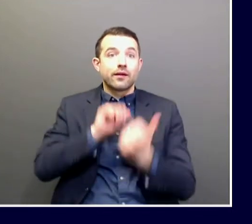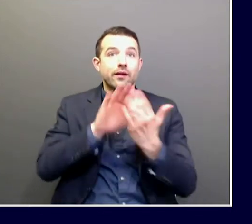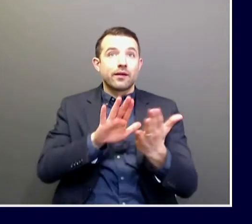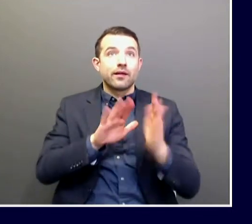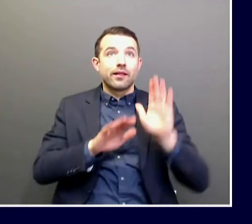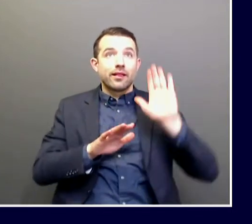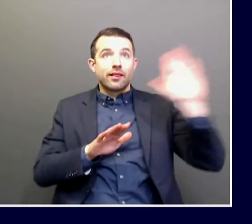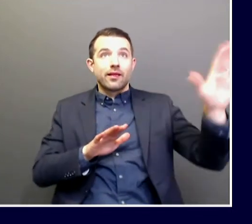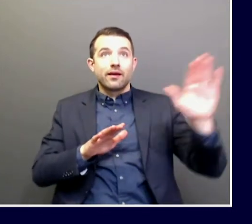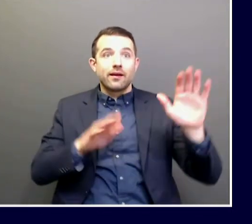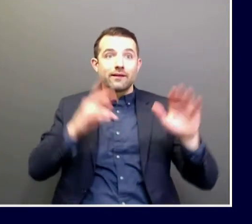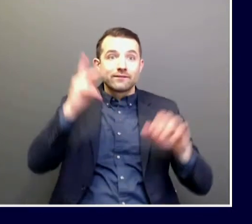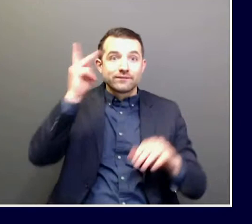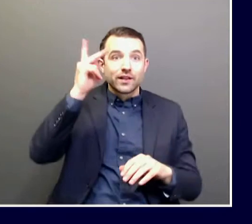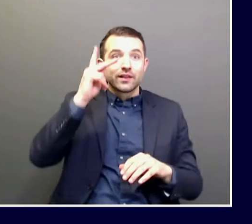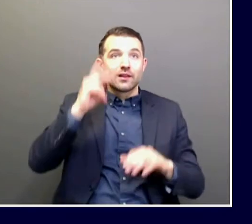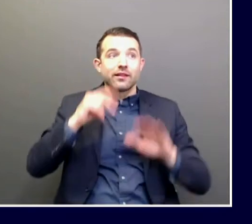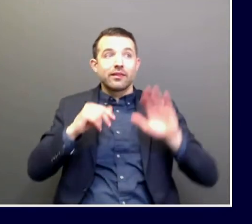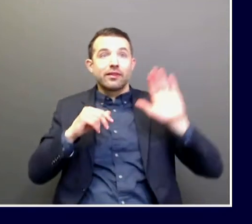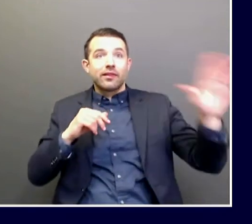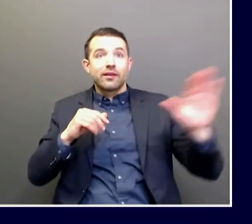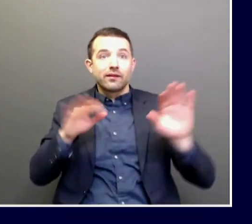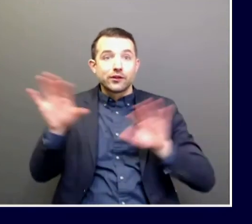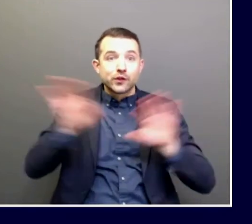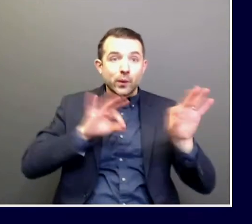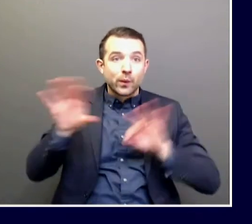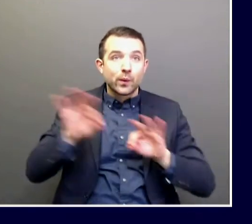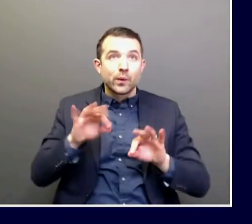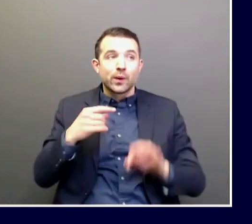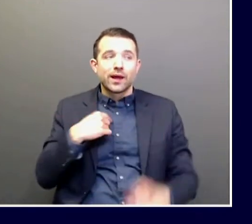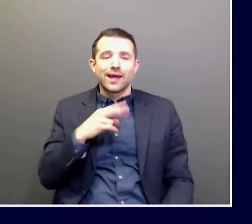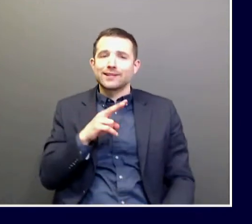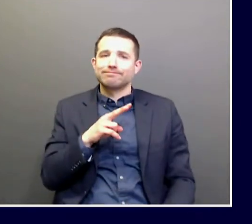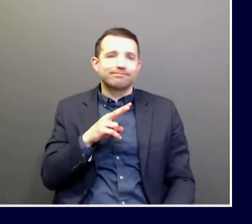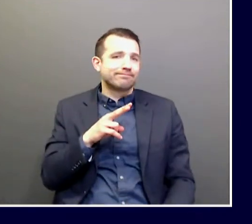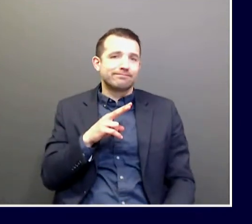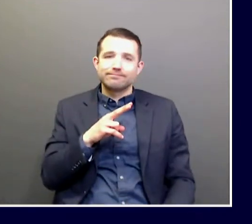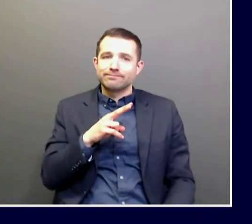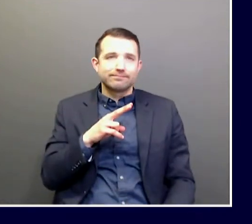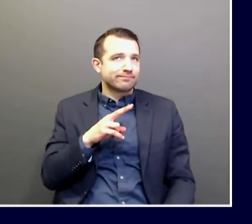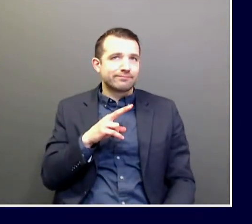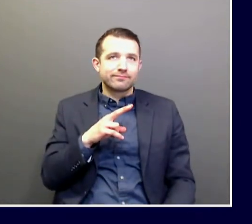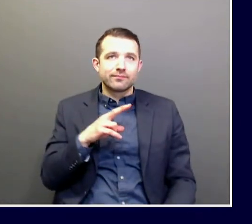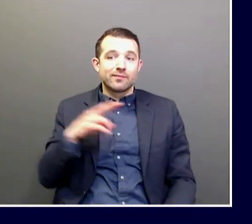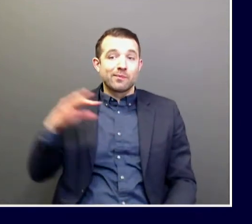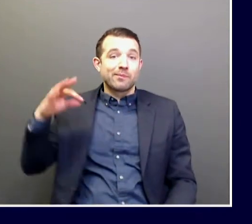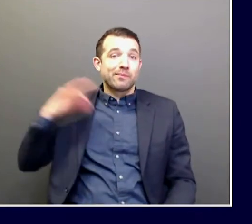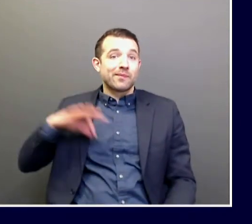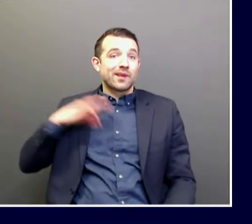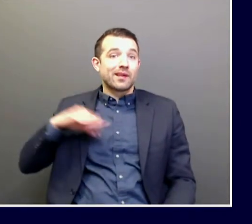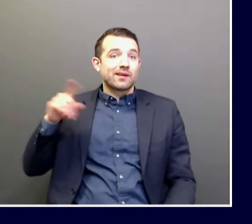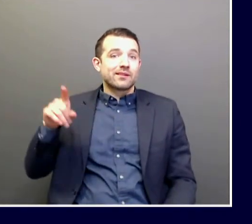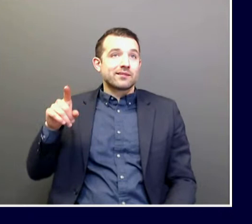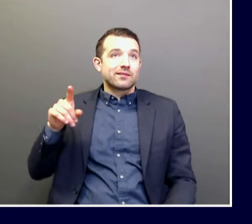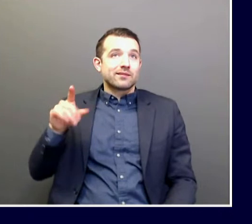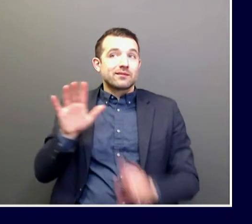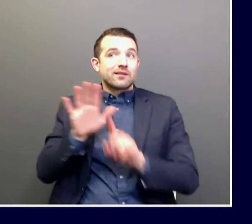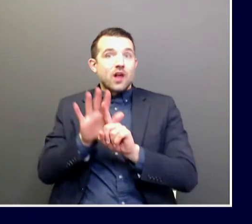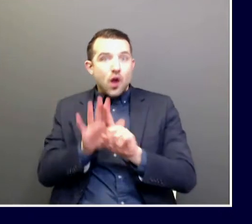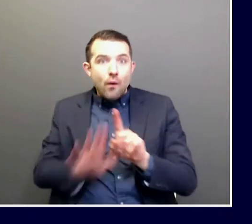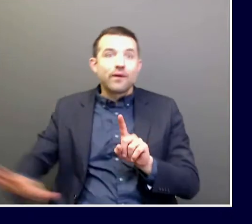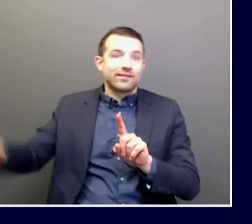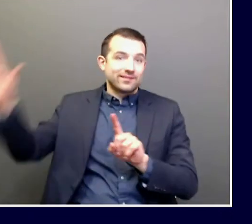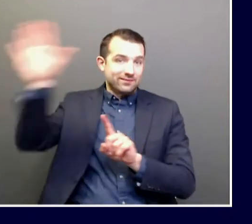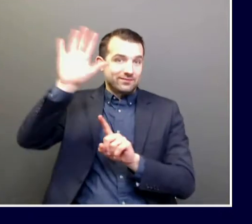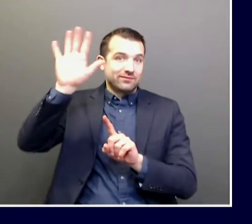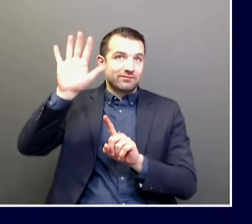was something that they did, but as we saw what that looked like from a geographic and equity perspective, that's one reason we pursued a parallel